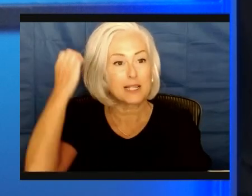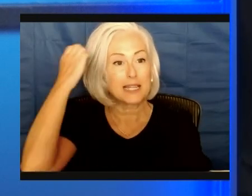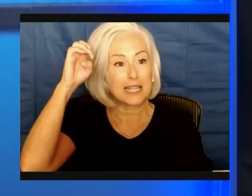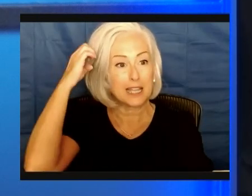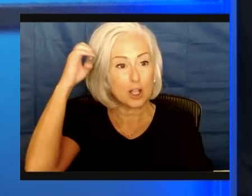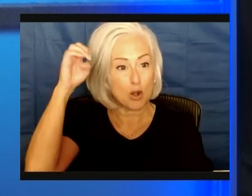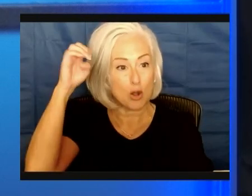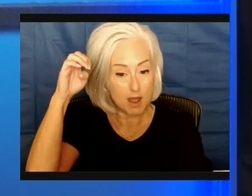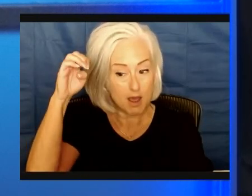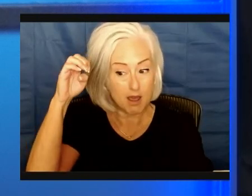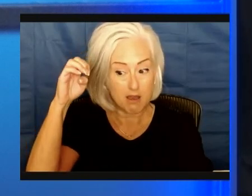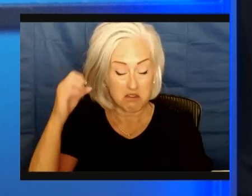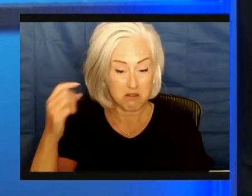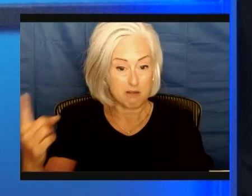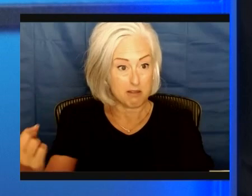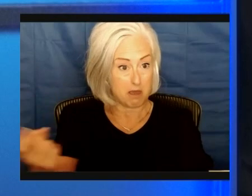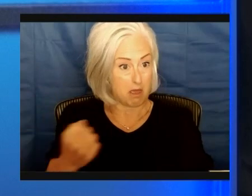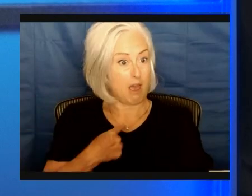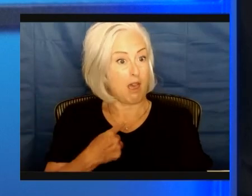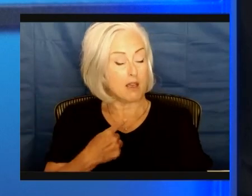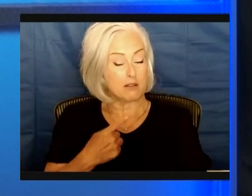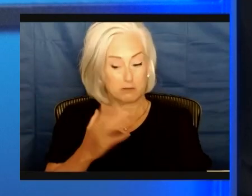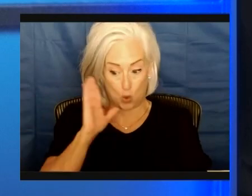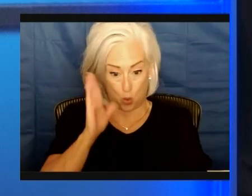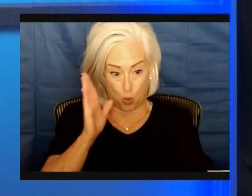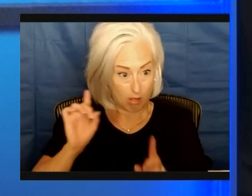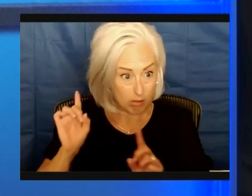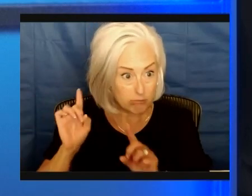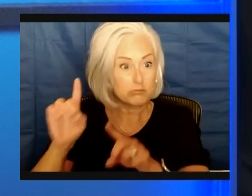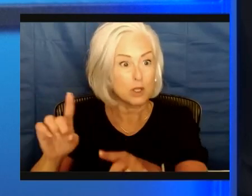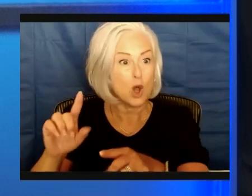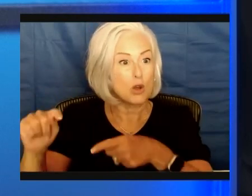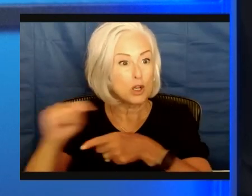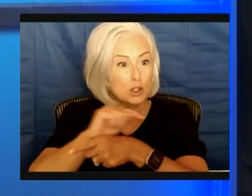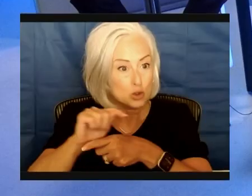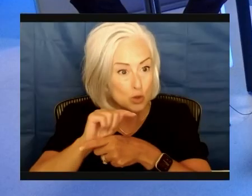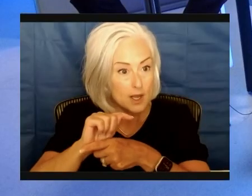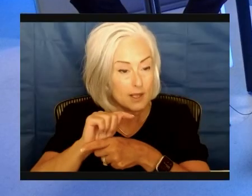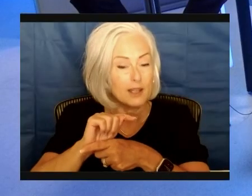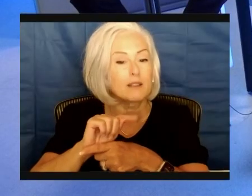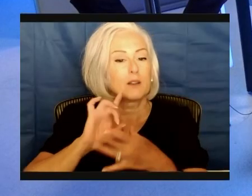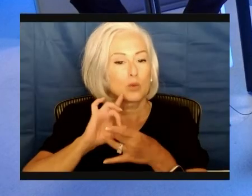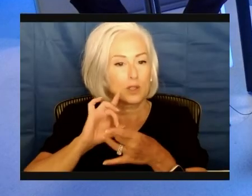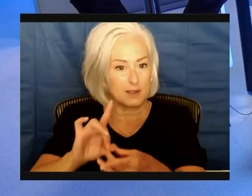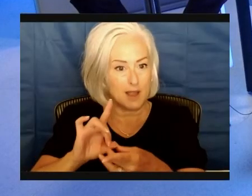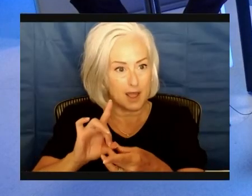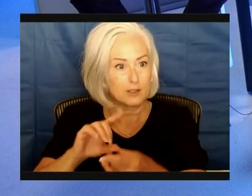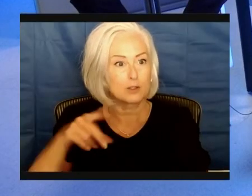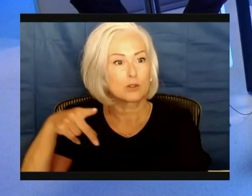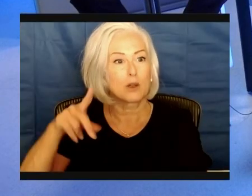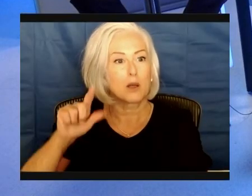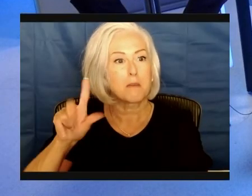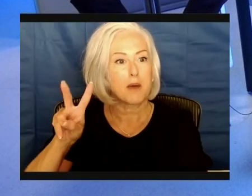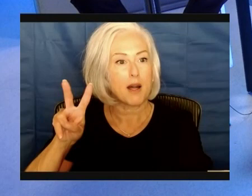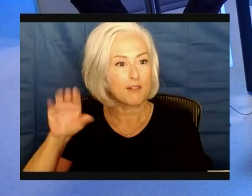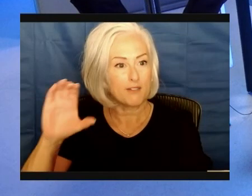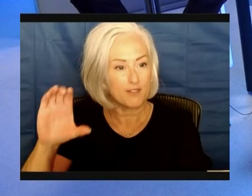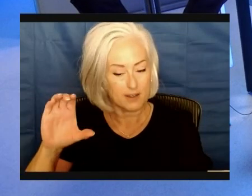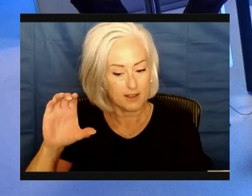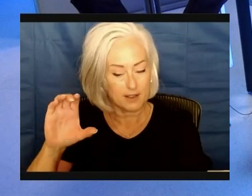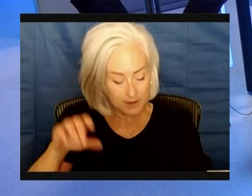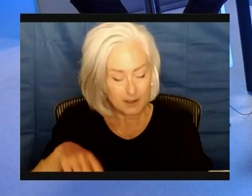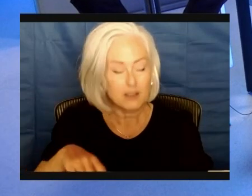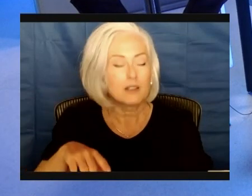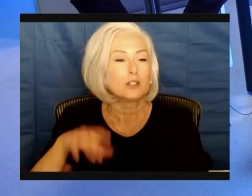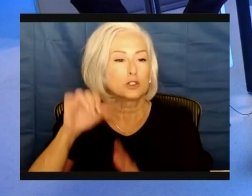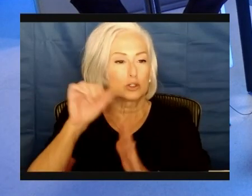willing to go over there and do some training in pelvic and acetabular surgery. That's a pretty big deal. So, Dr. Haile, you are from Ethiopia.